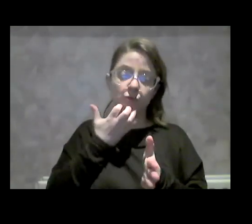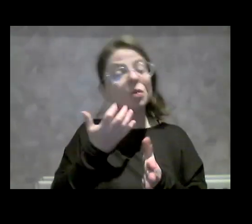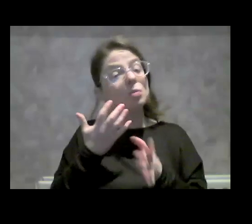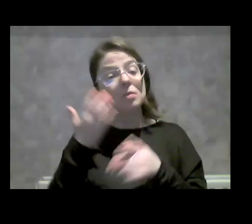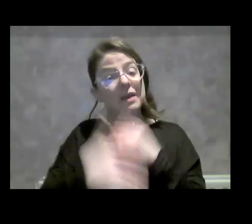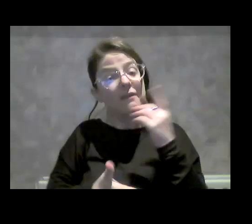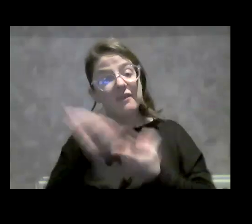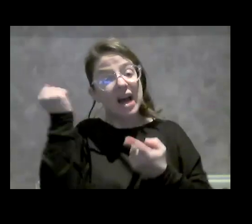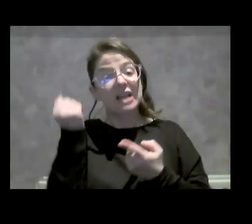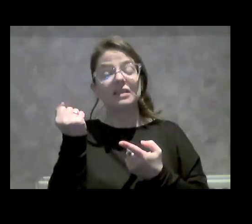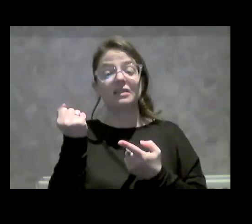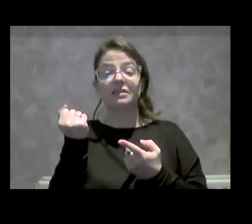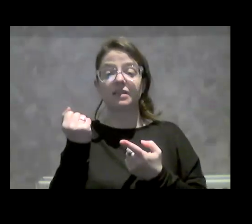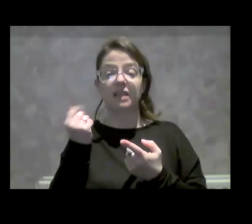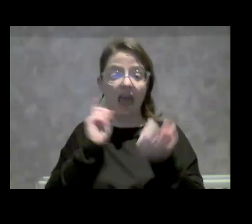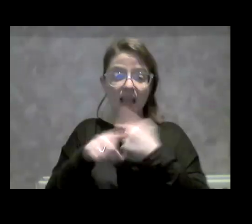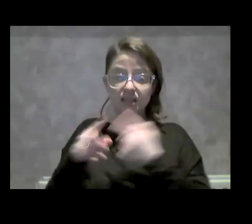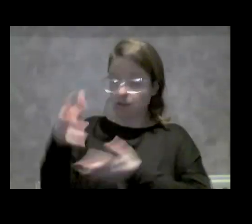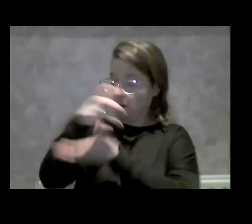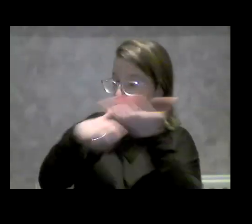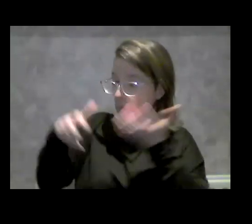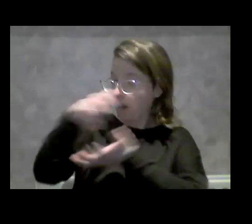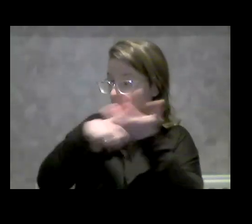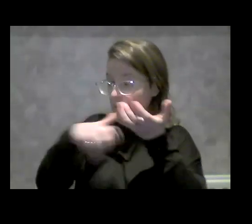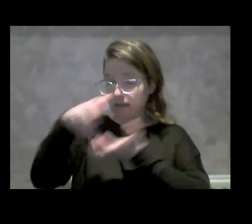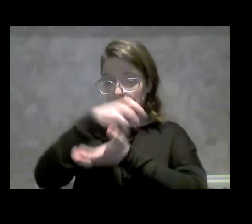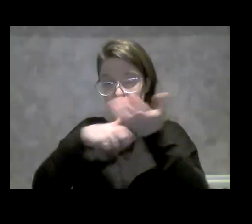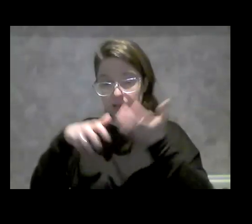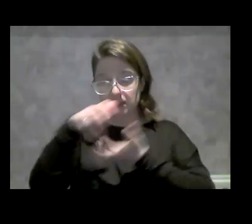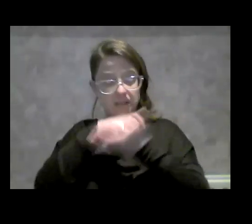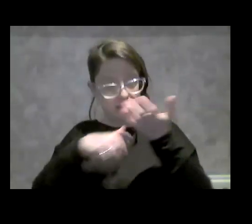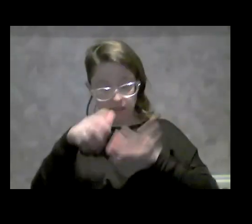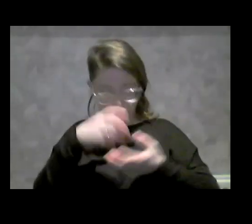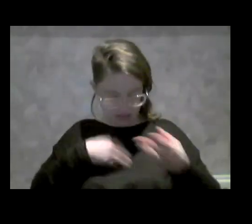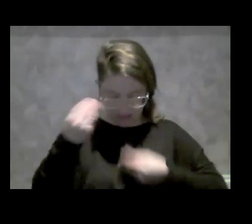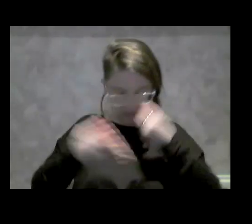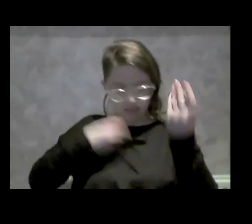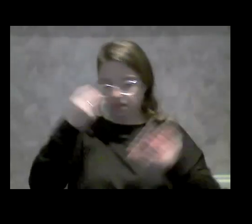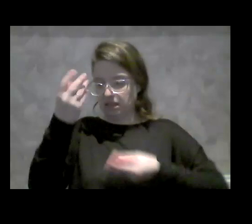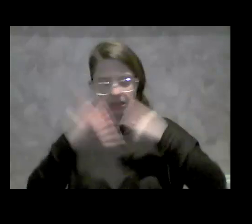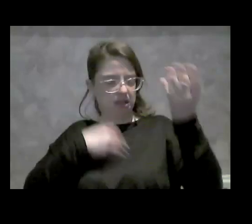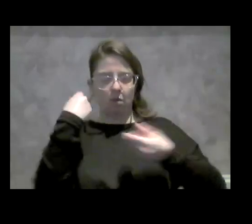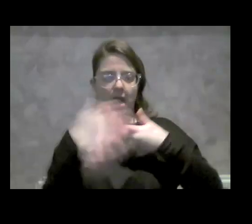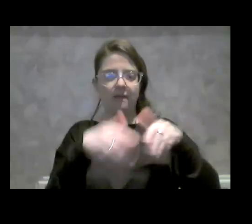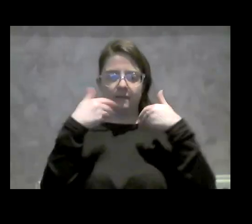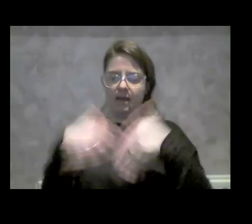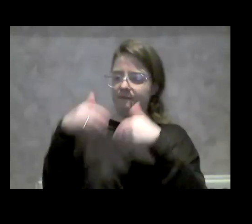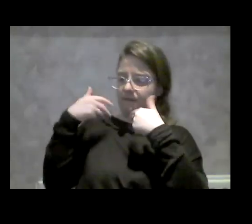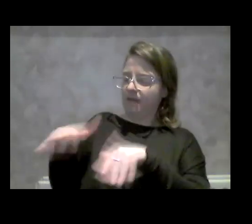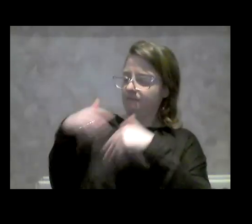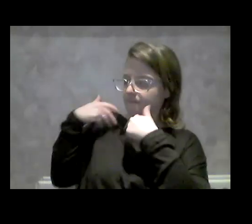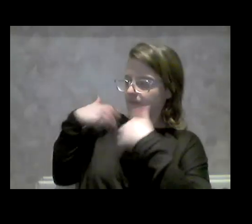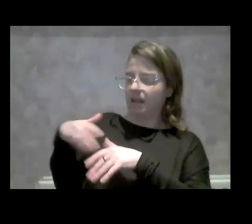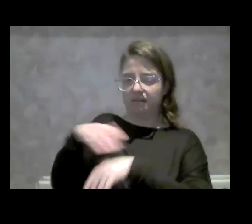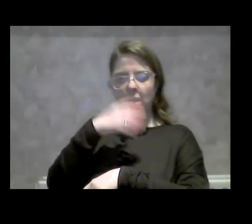find the answers that we seek in this complex unpicking of our erstwhile selves that we left behind in the wastelands, shed like